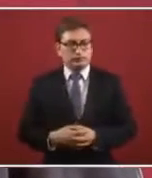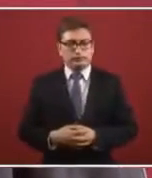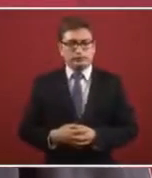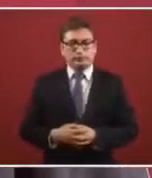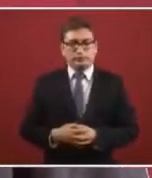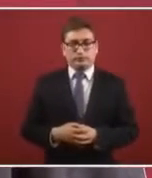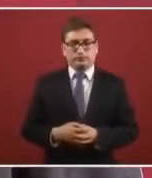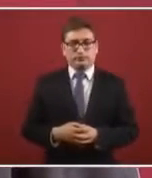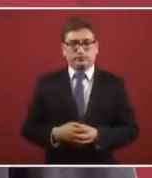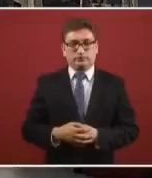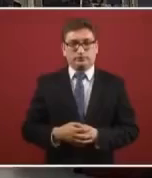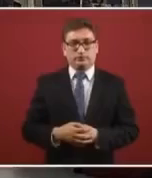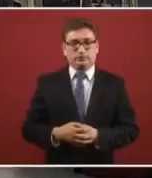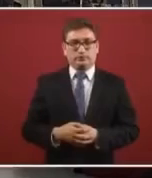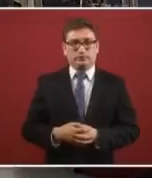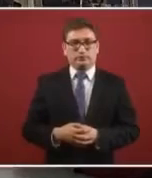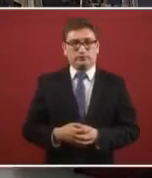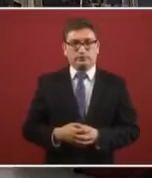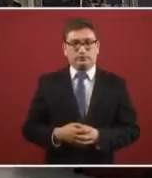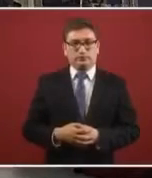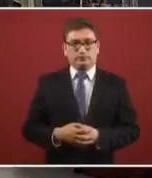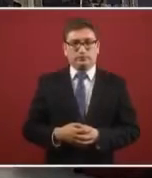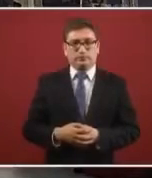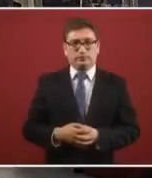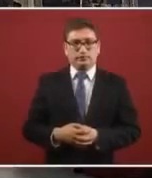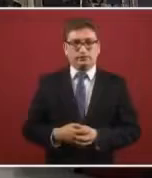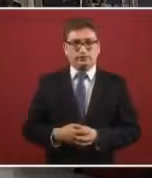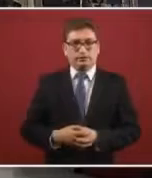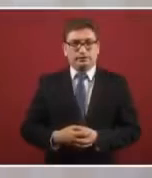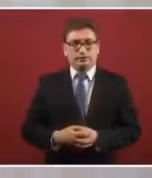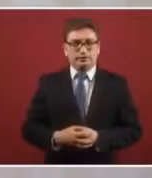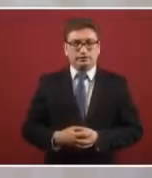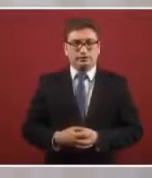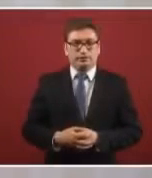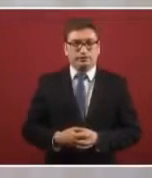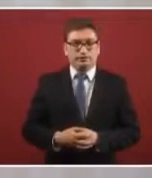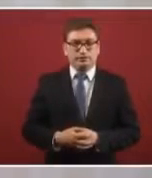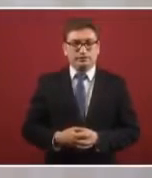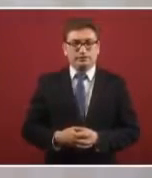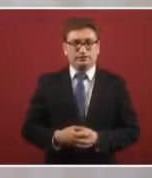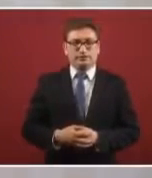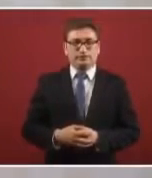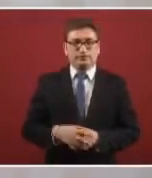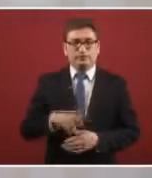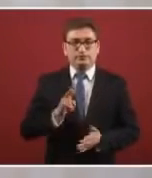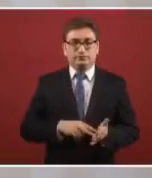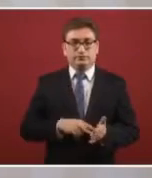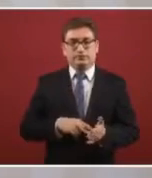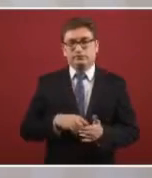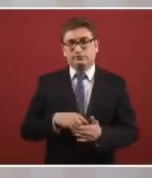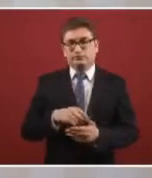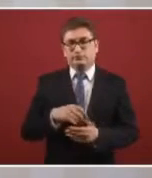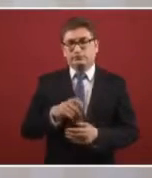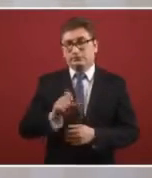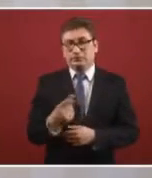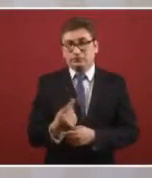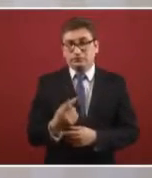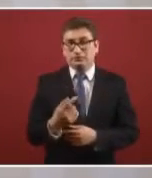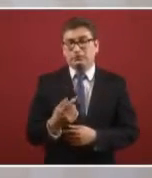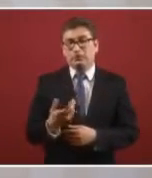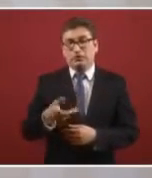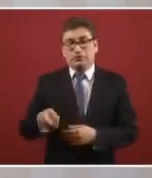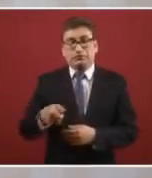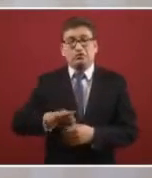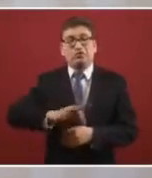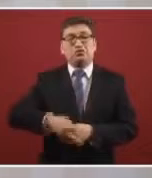del 21. After the 21st. Y tampoco And aceptan. they didn't accept that either. Acerca de que